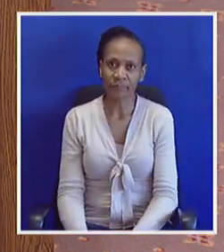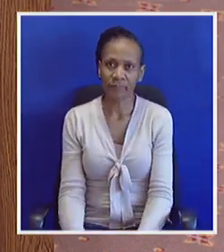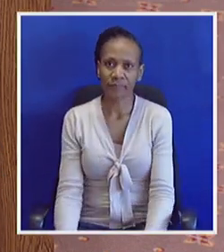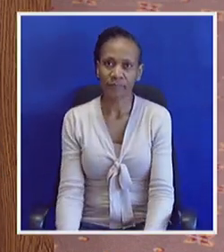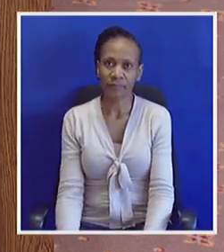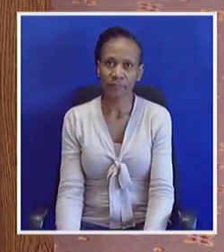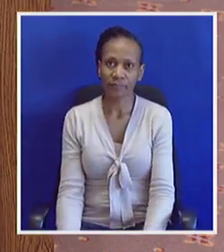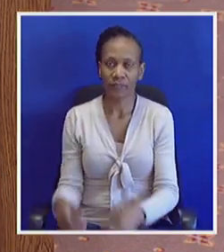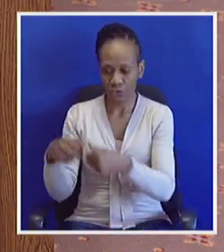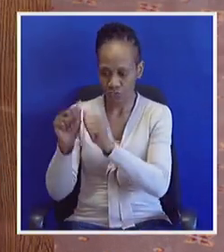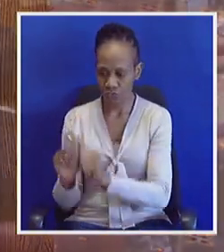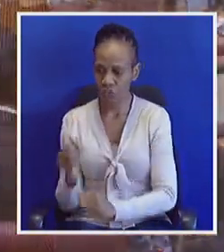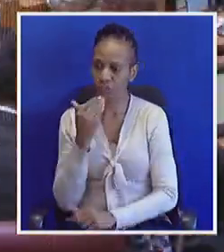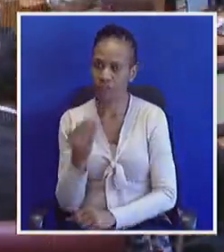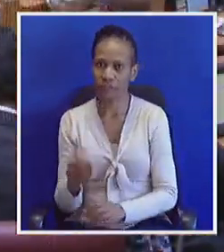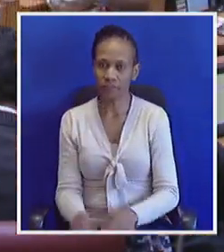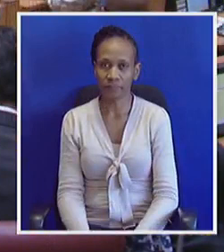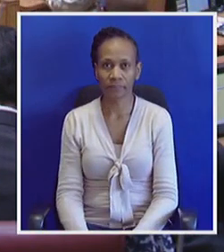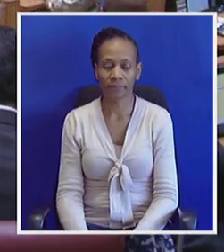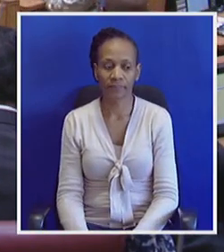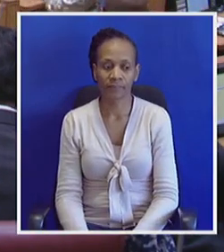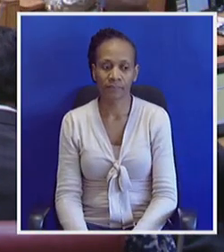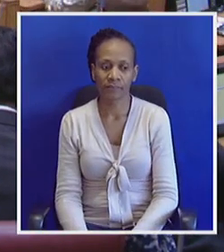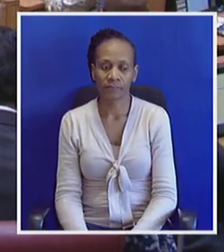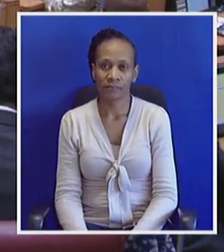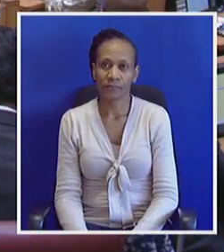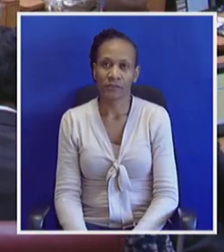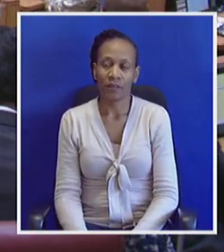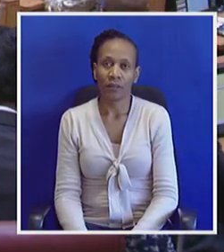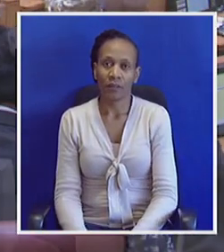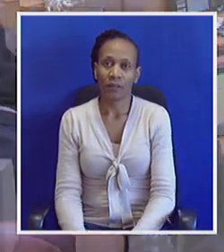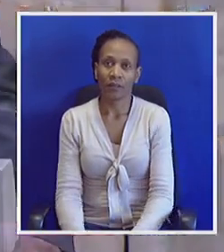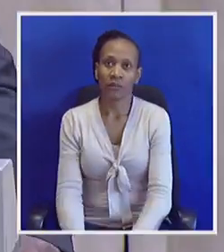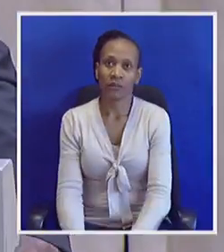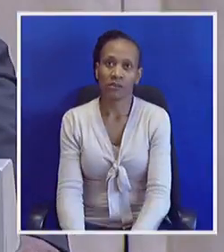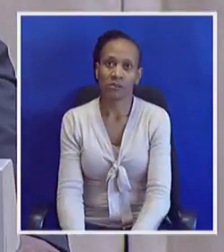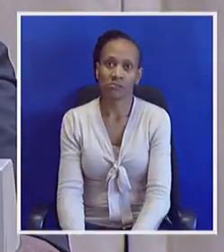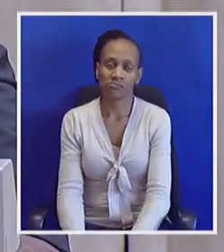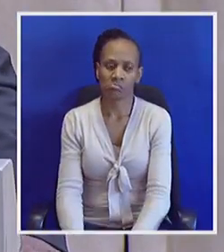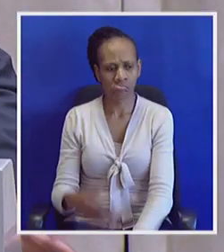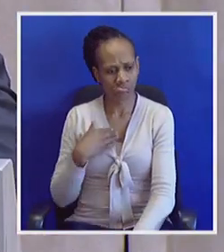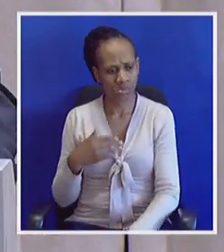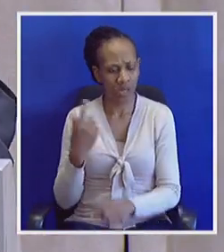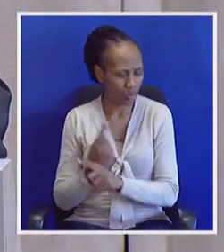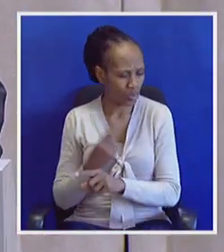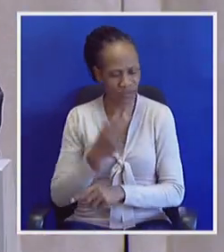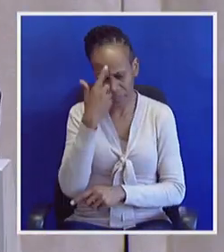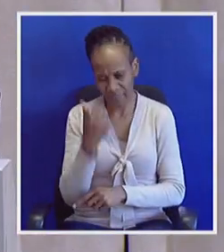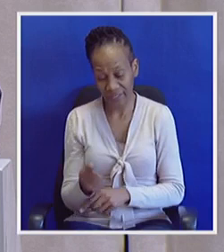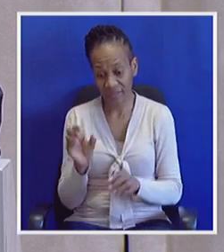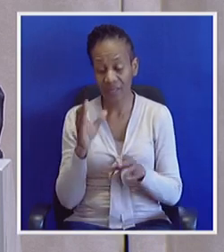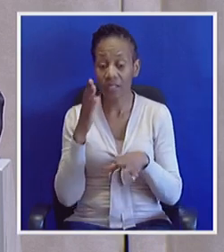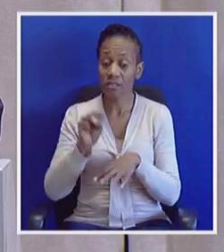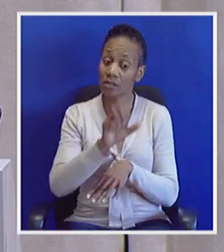Thank you, Madam Chair. We have always been mindful that South Africa is not an island.